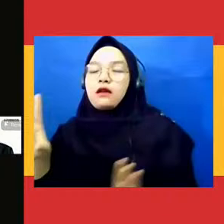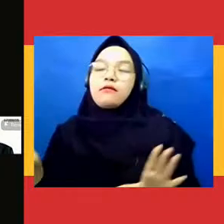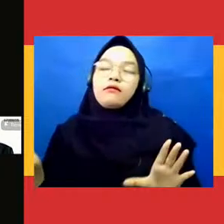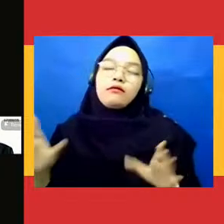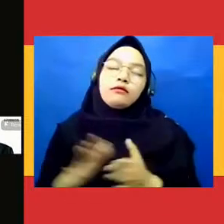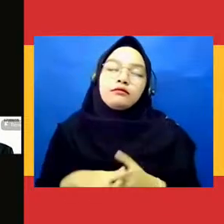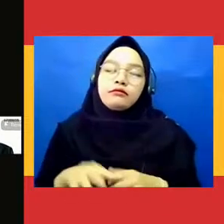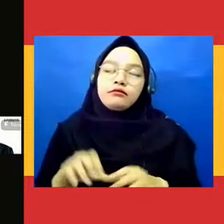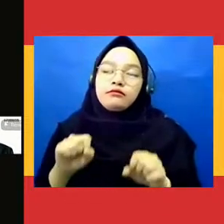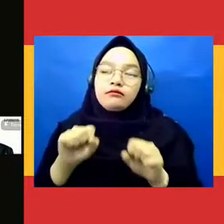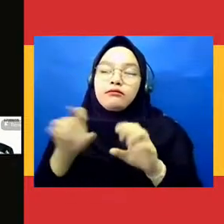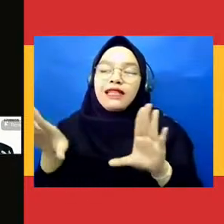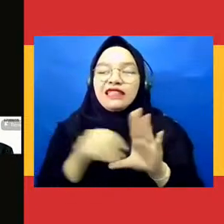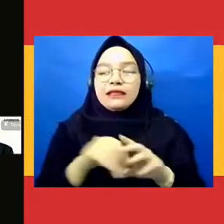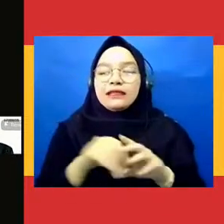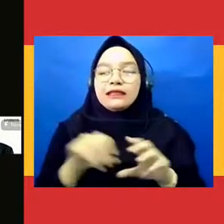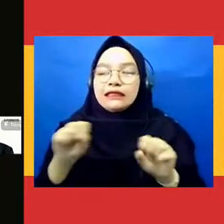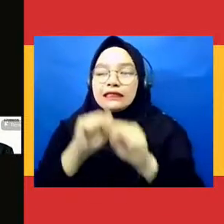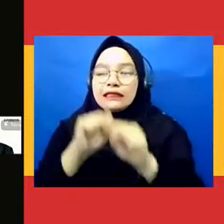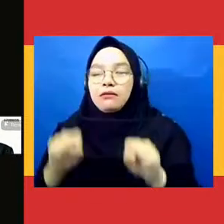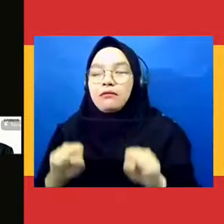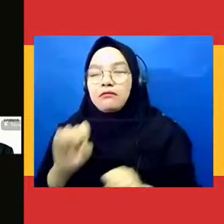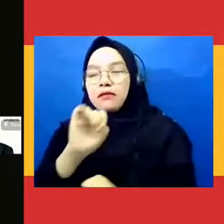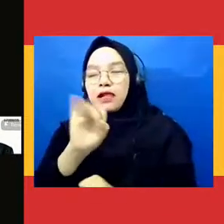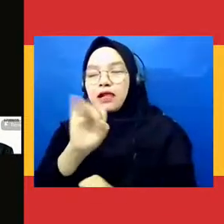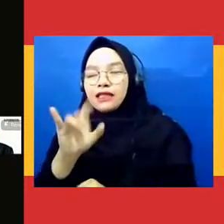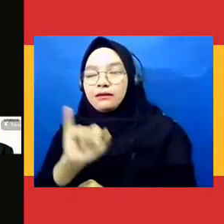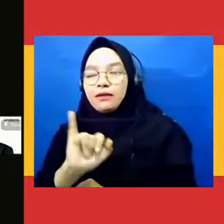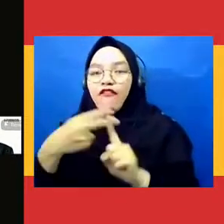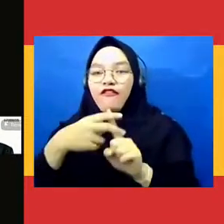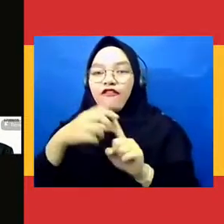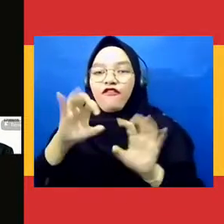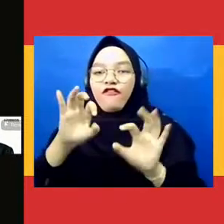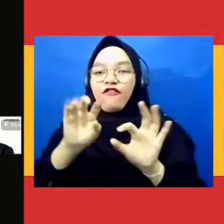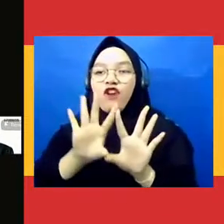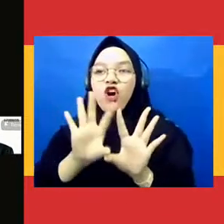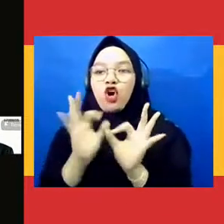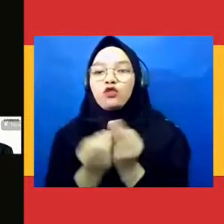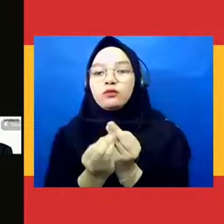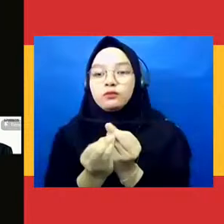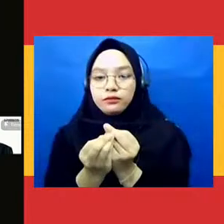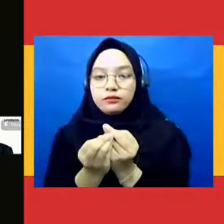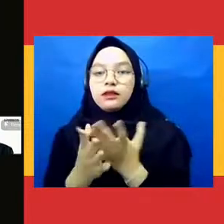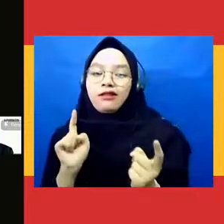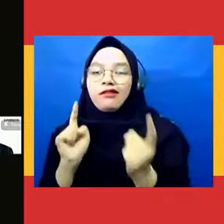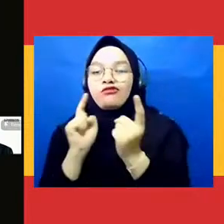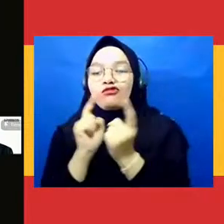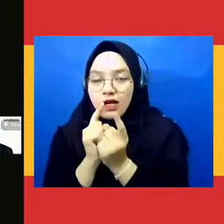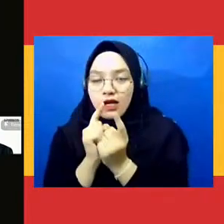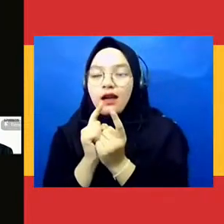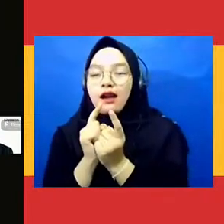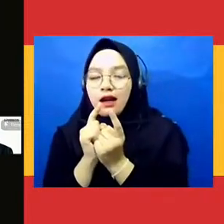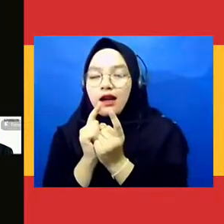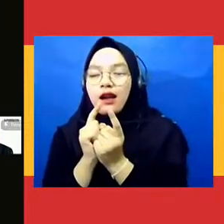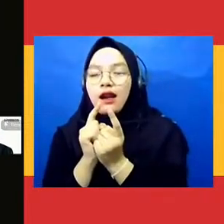forums, community meetings, round tables, education.